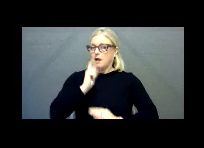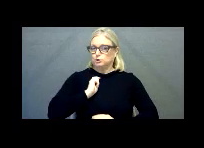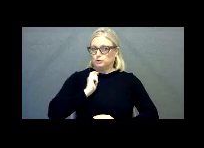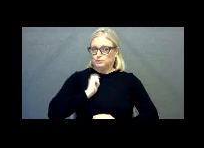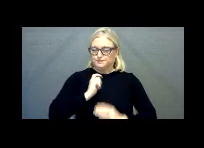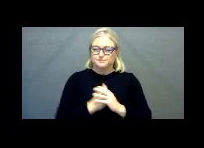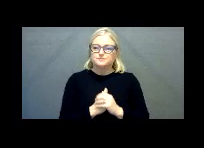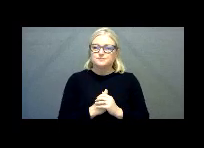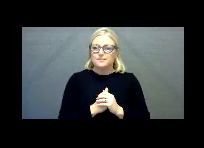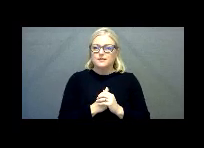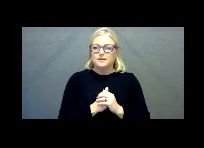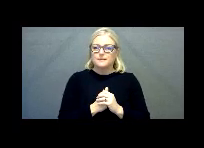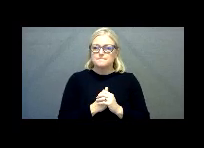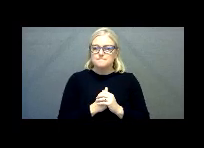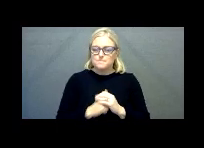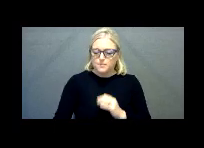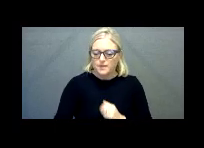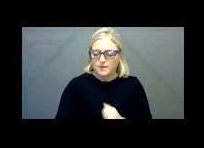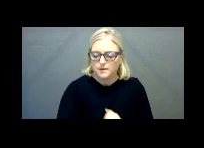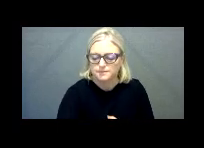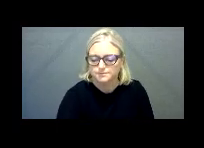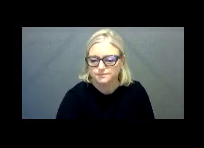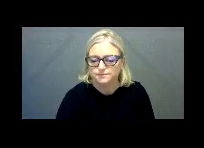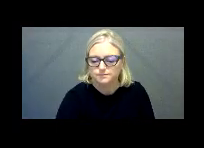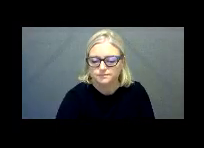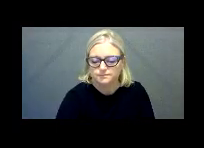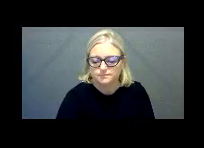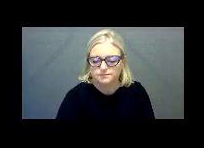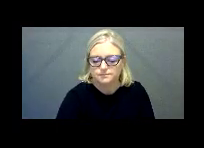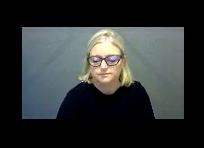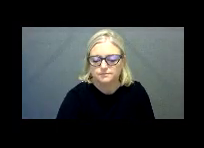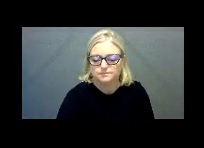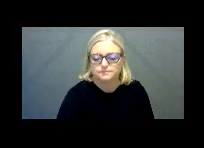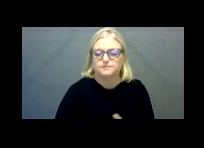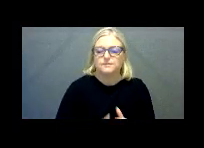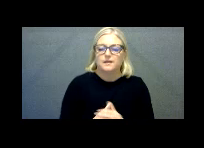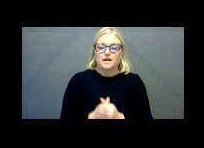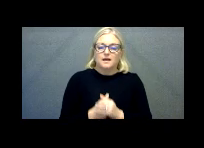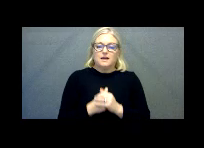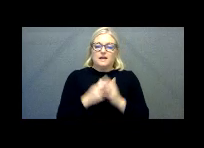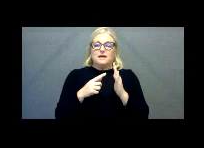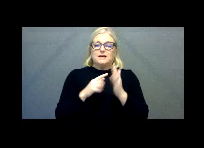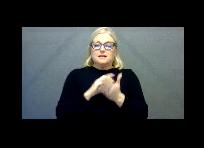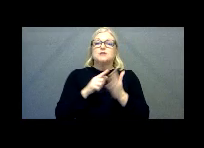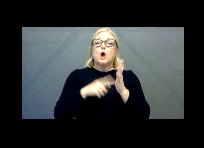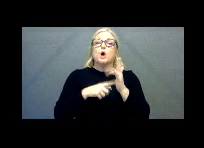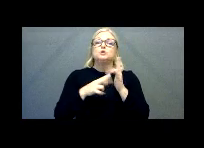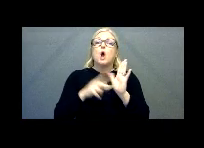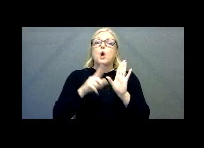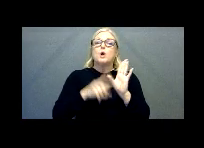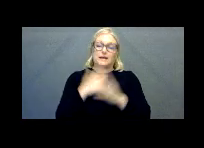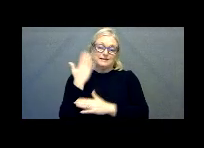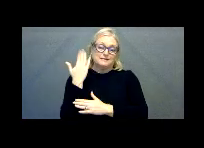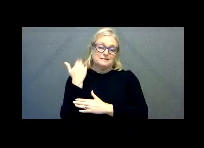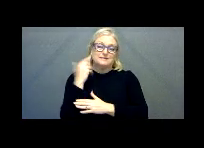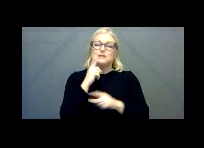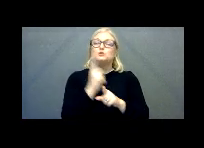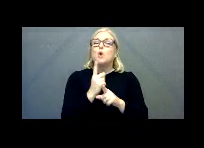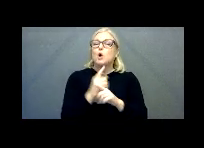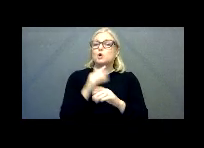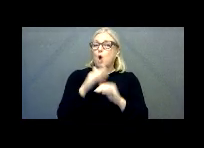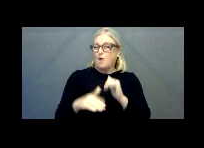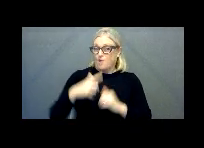As Tony just mentioned about the motivation for developing disability well-being index. So in this section,